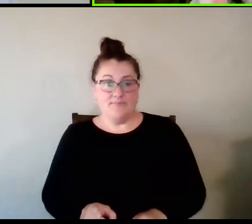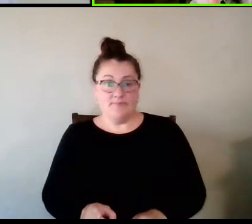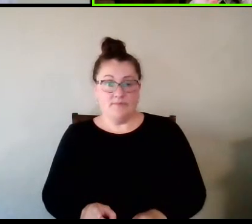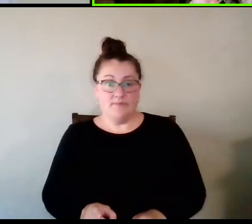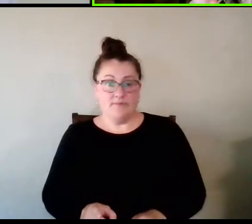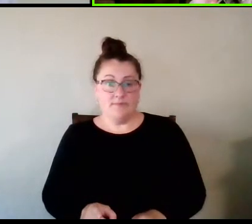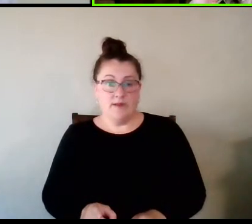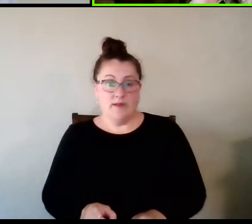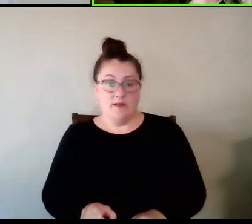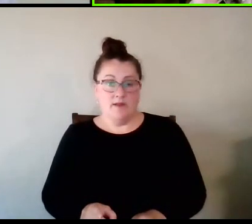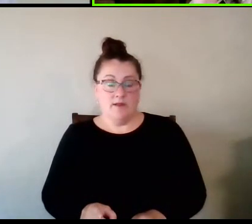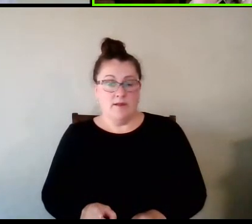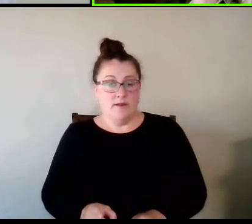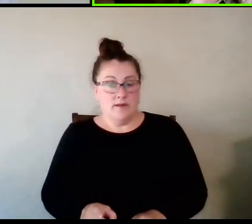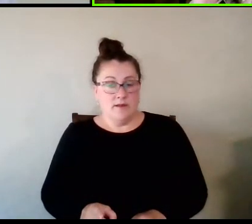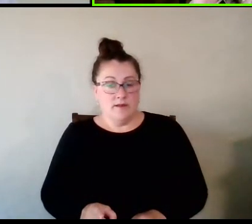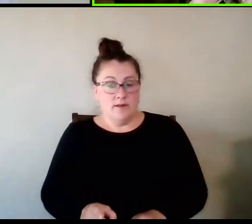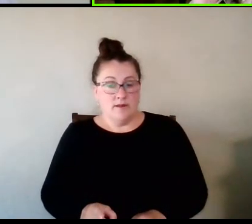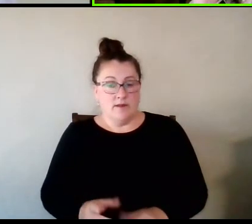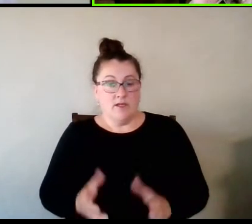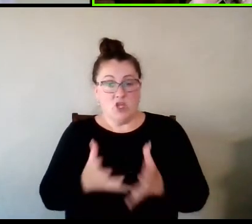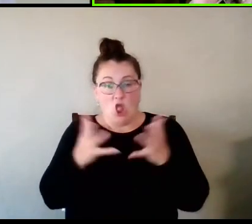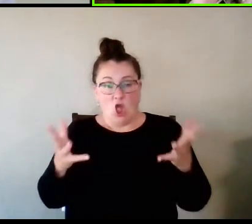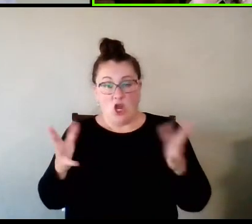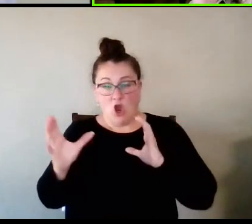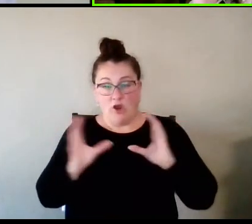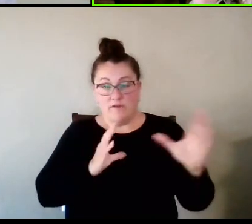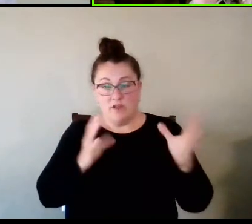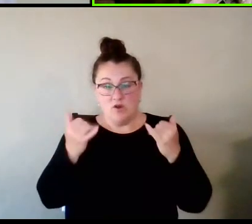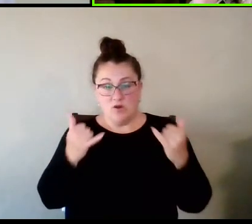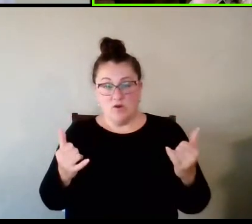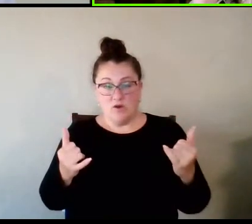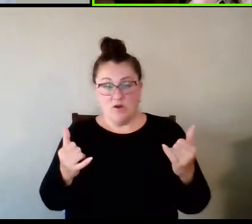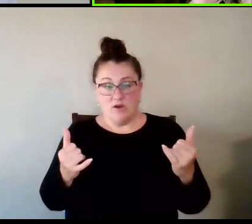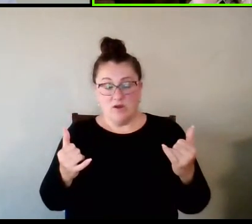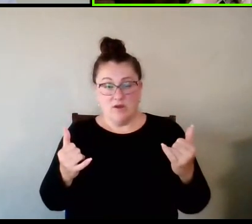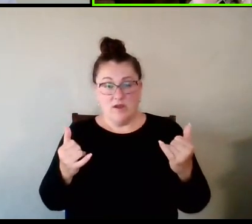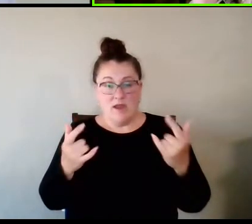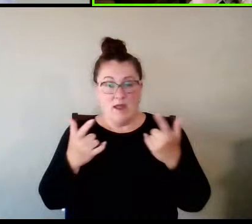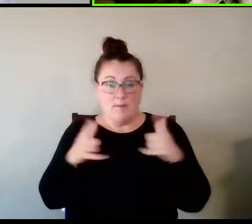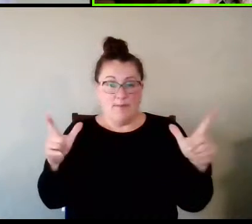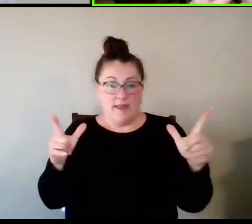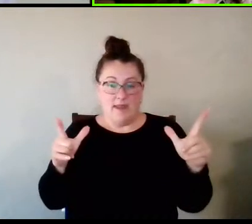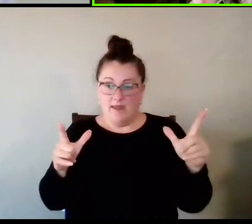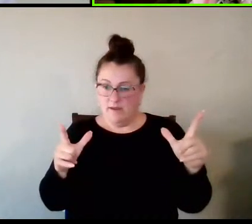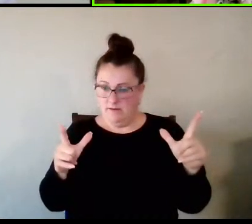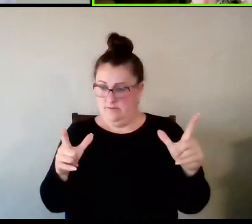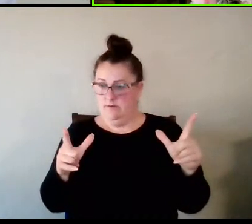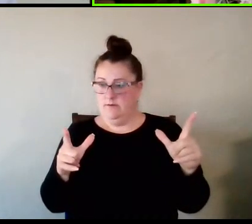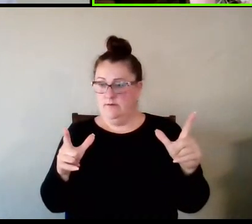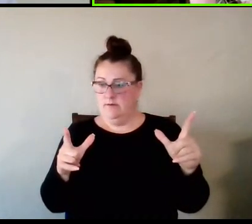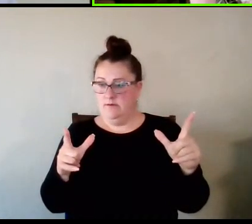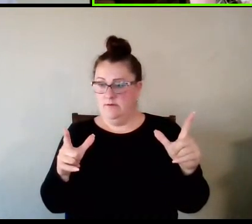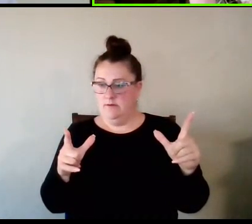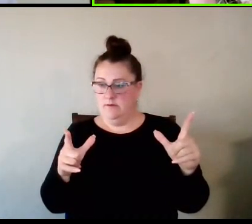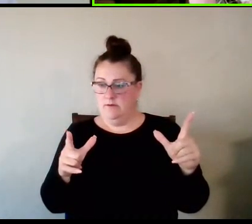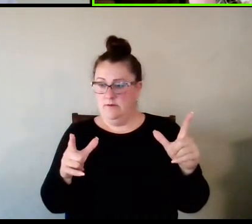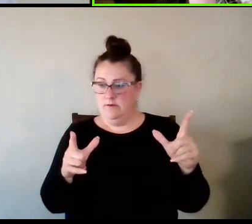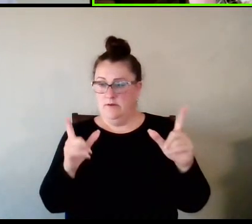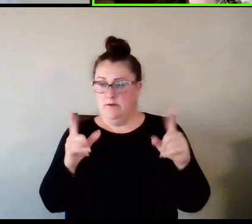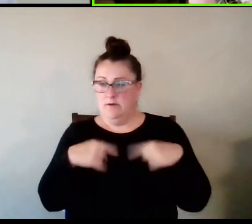about B Corps. You know, there is a lot of conversation now about B Corps. And what do you think are